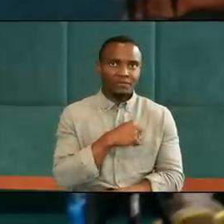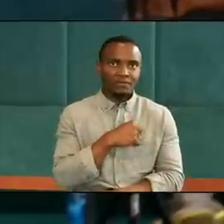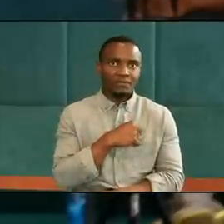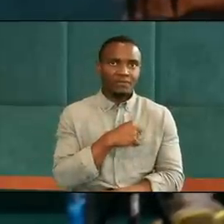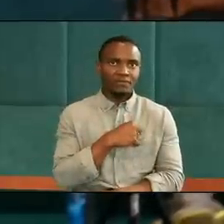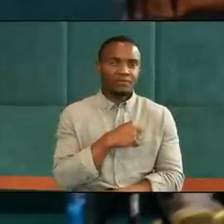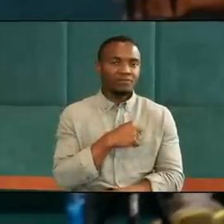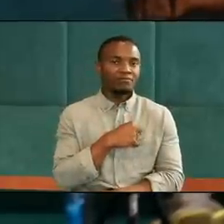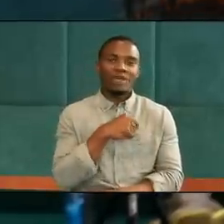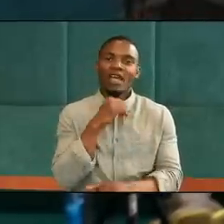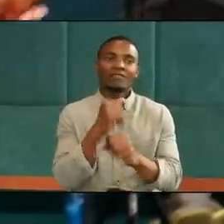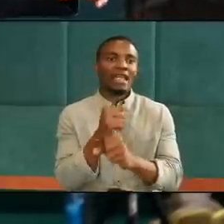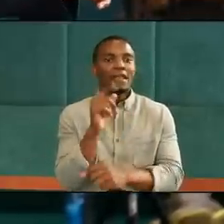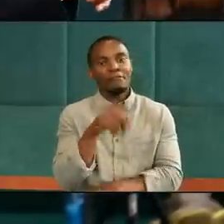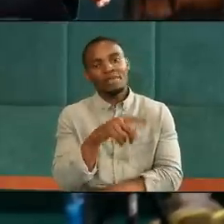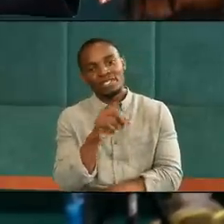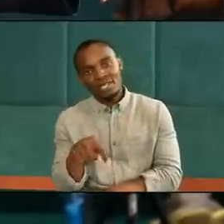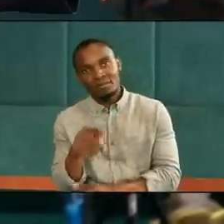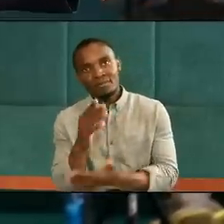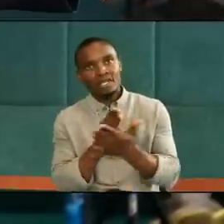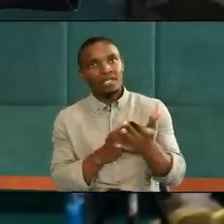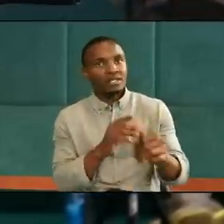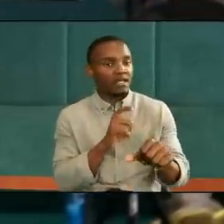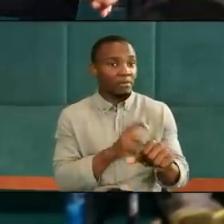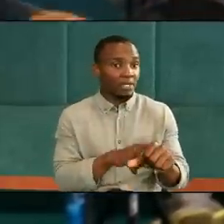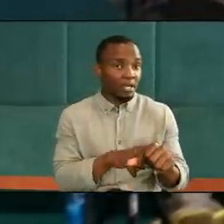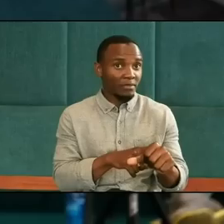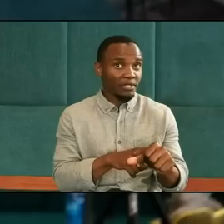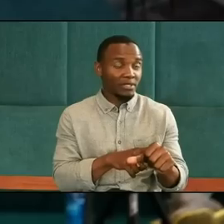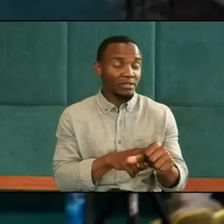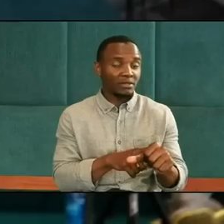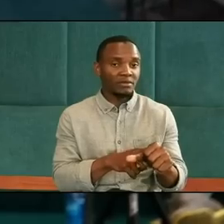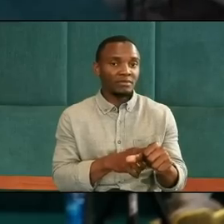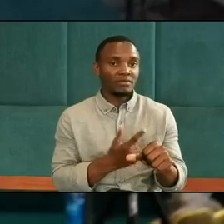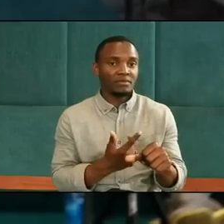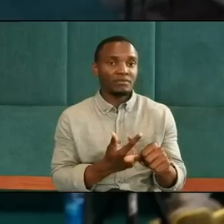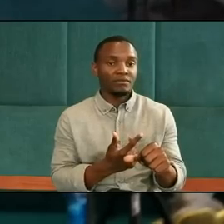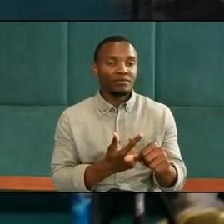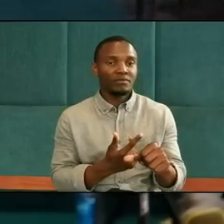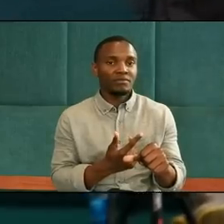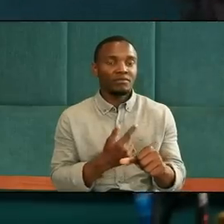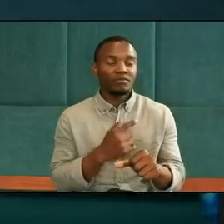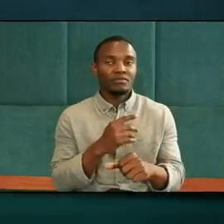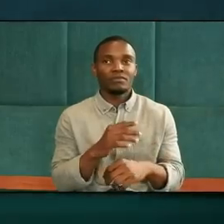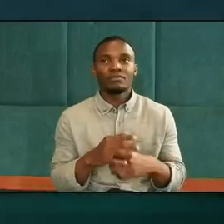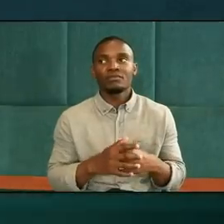have blundered sometime in our life.